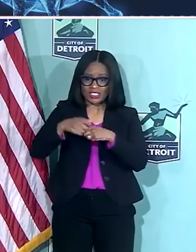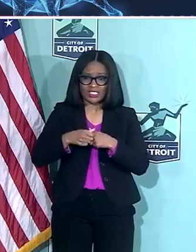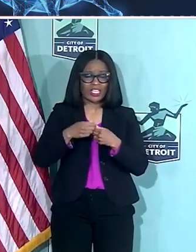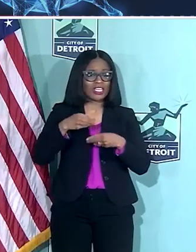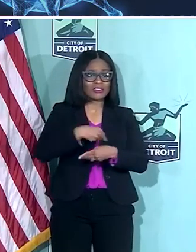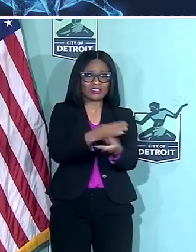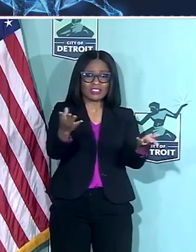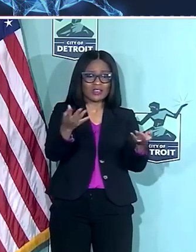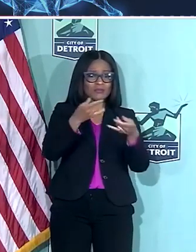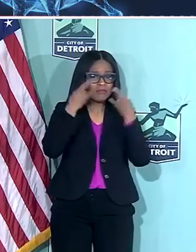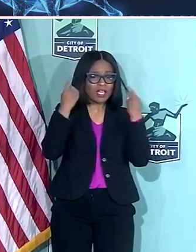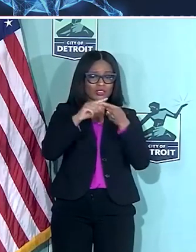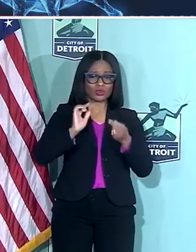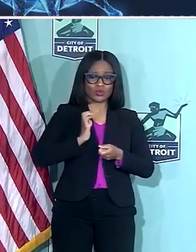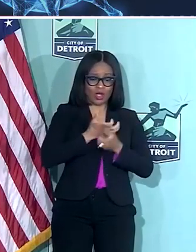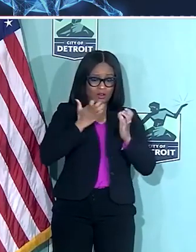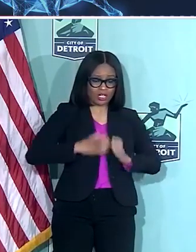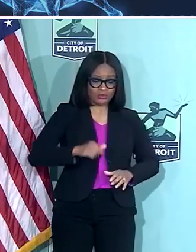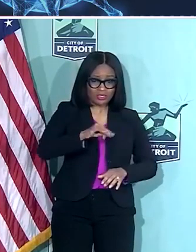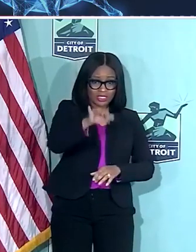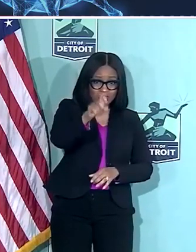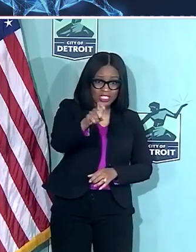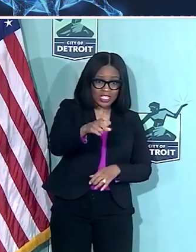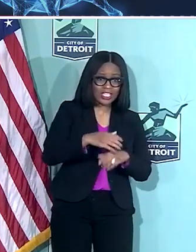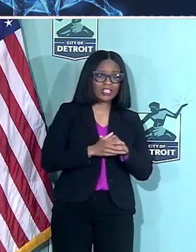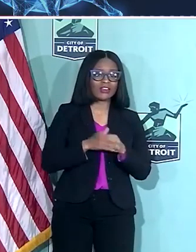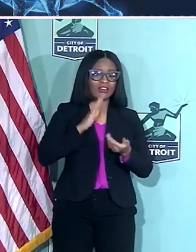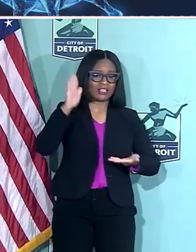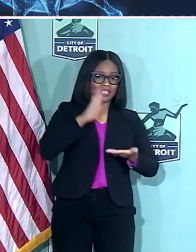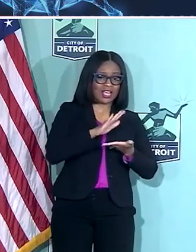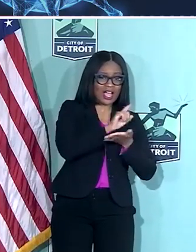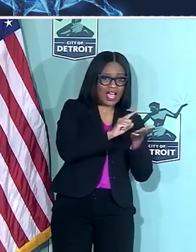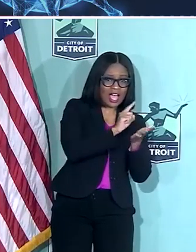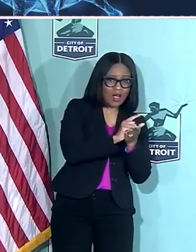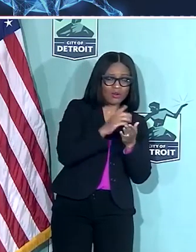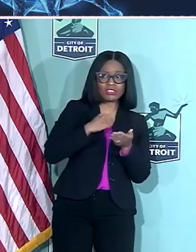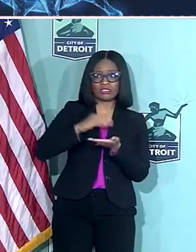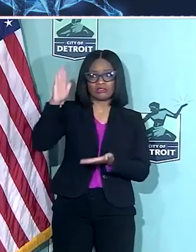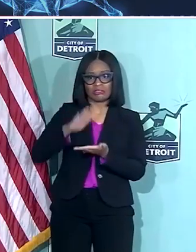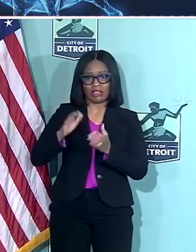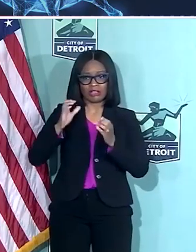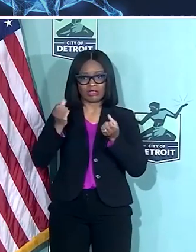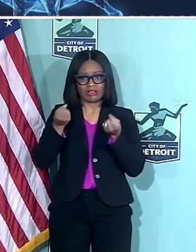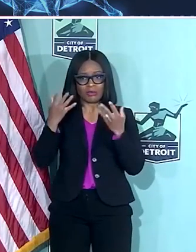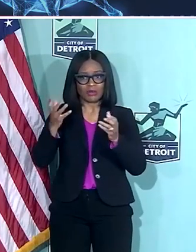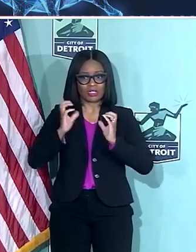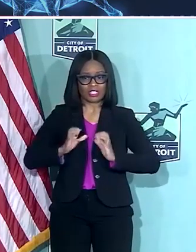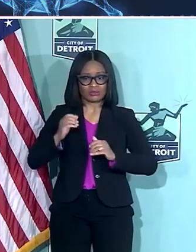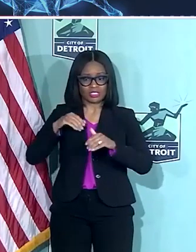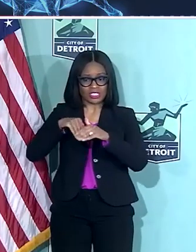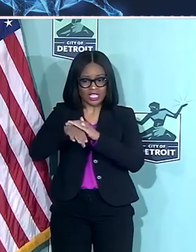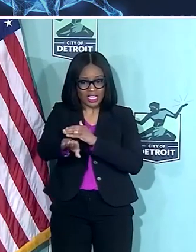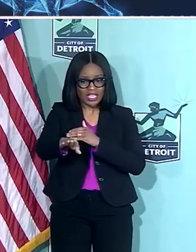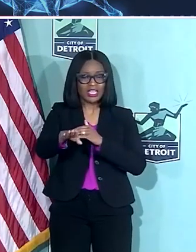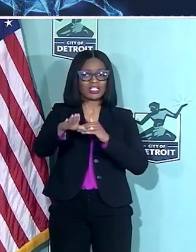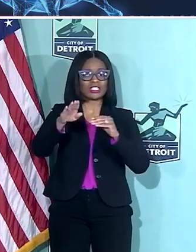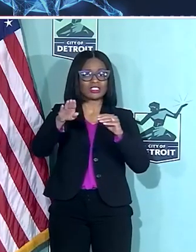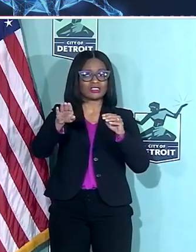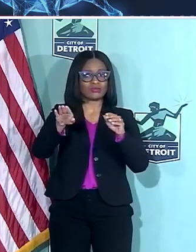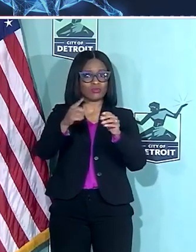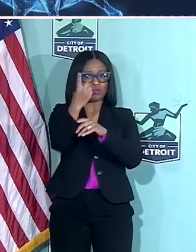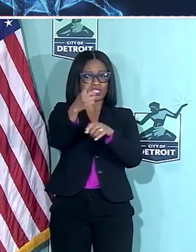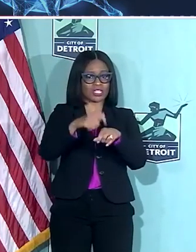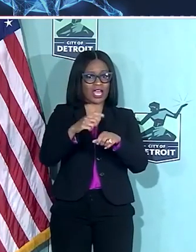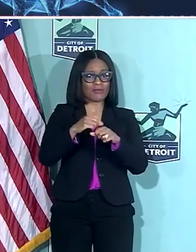if they need it. Reduced business hours, reduced customers in the store at one time, markers on the floor for 6 feet separation.